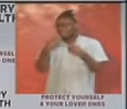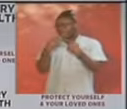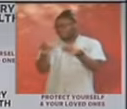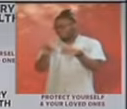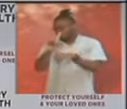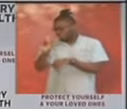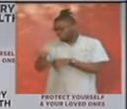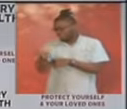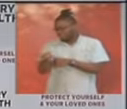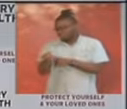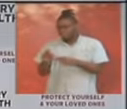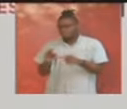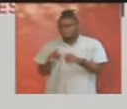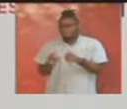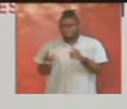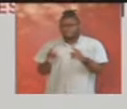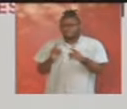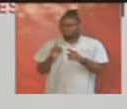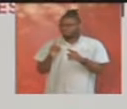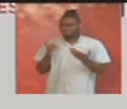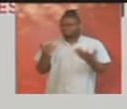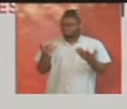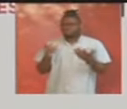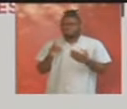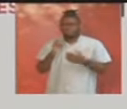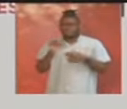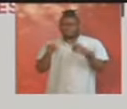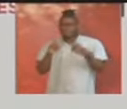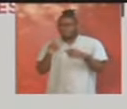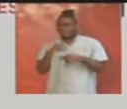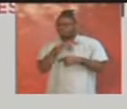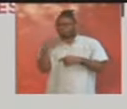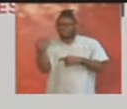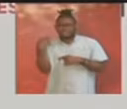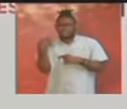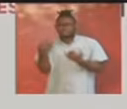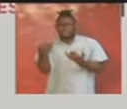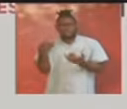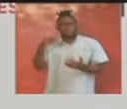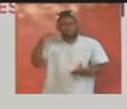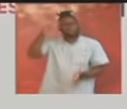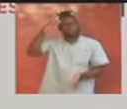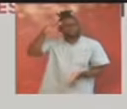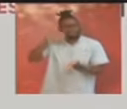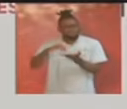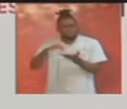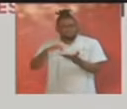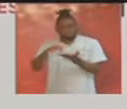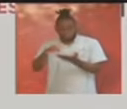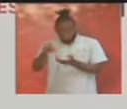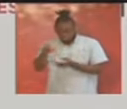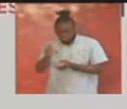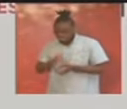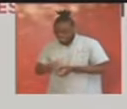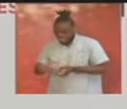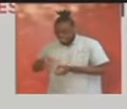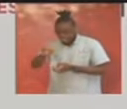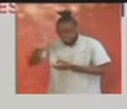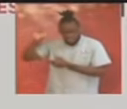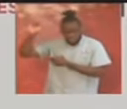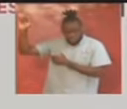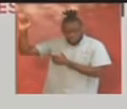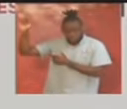to the risk reduction where traveling to Tobago, etc. is concerned. And it goes without saying, but